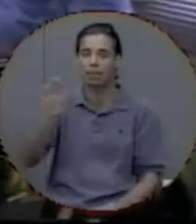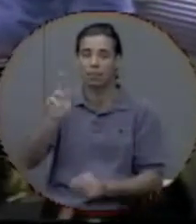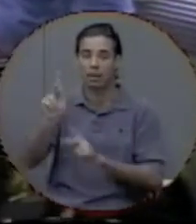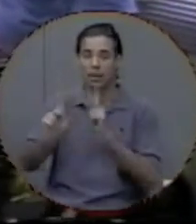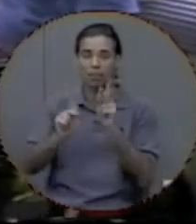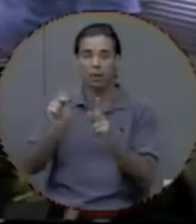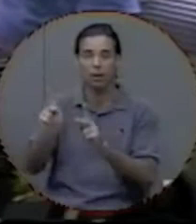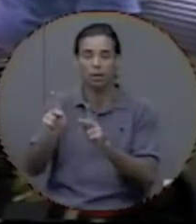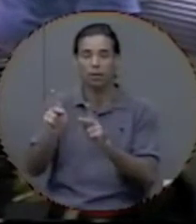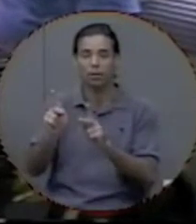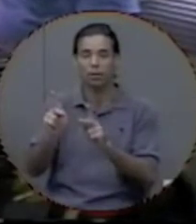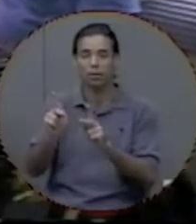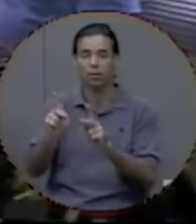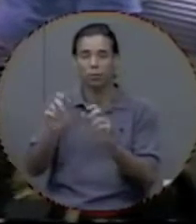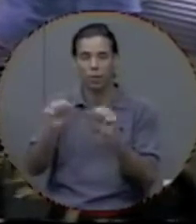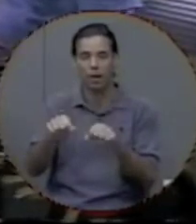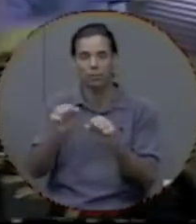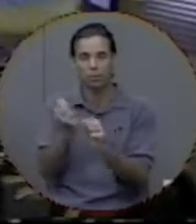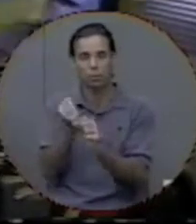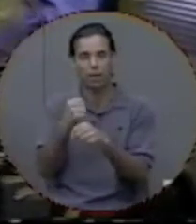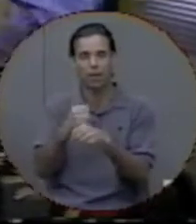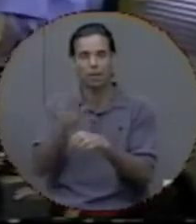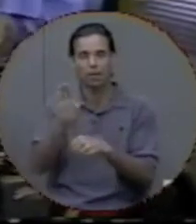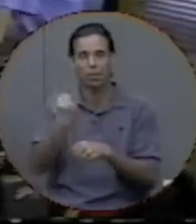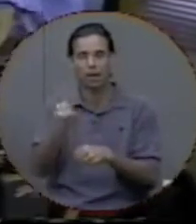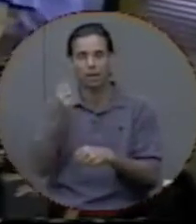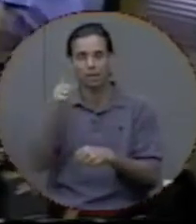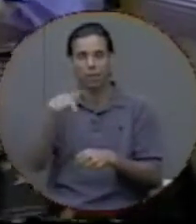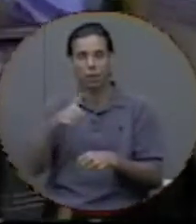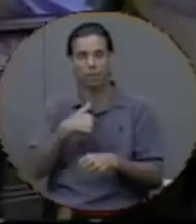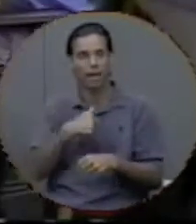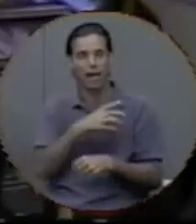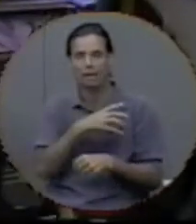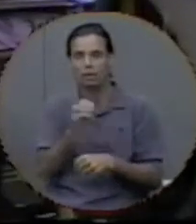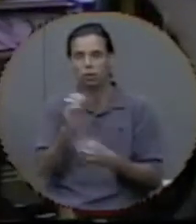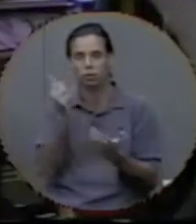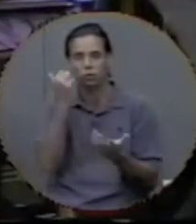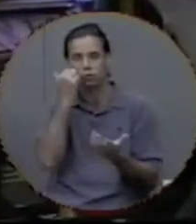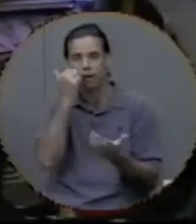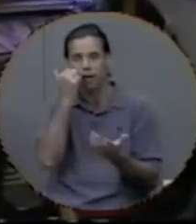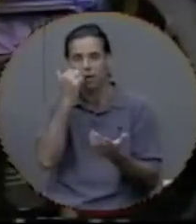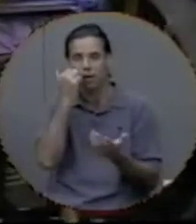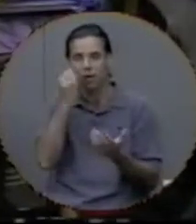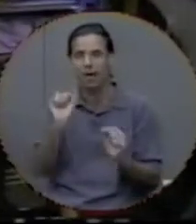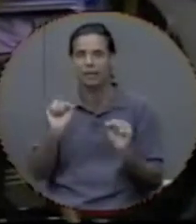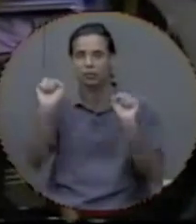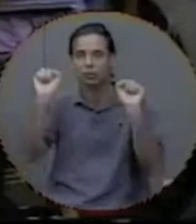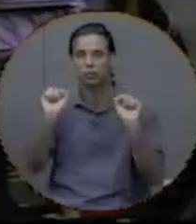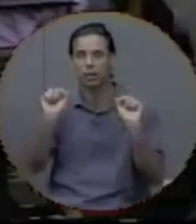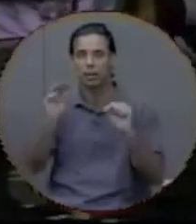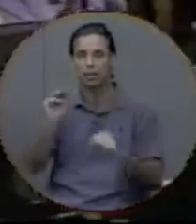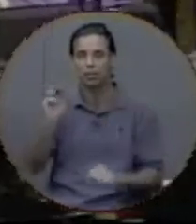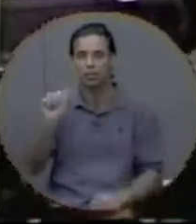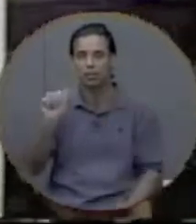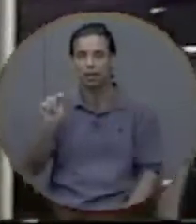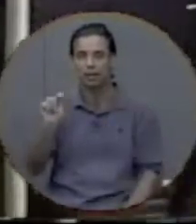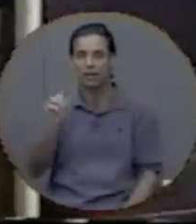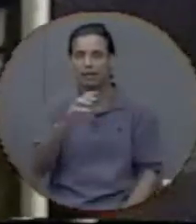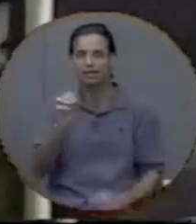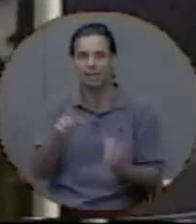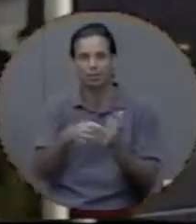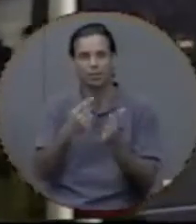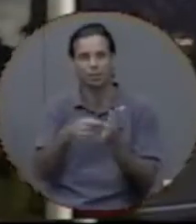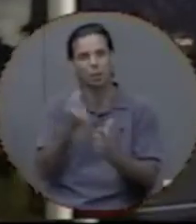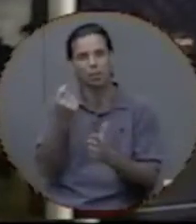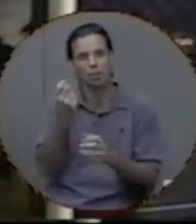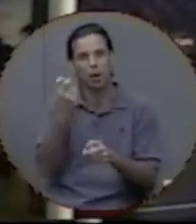people were able to make the bed for me, and we got it's just a regular exercise mat, and it sometimes gets kind of